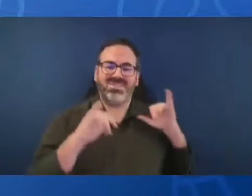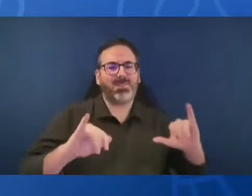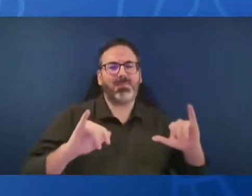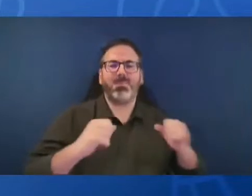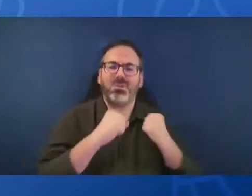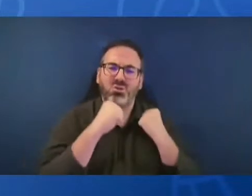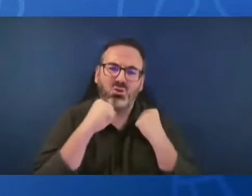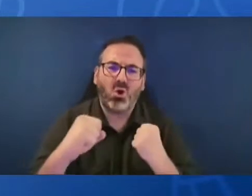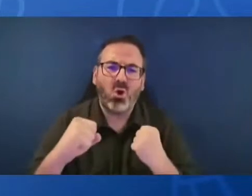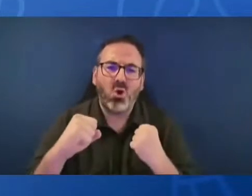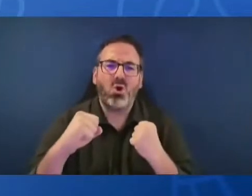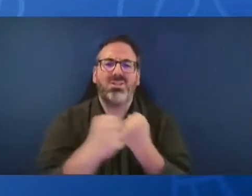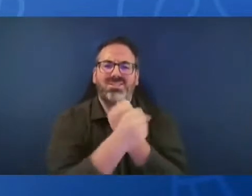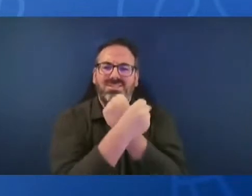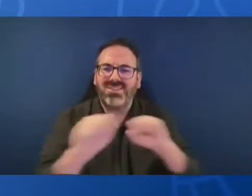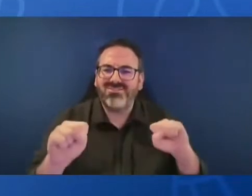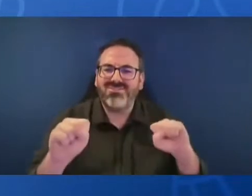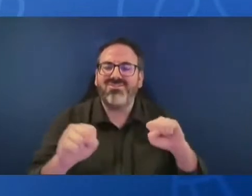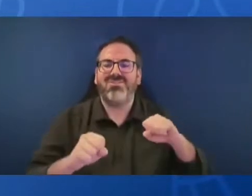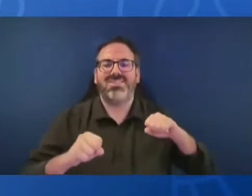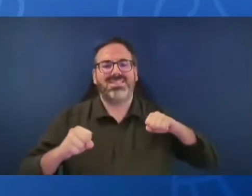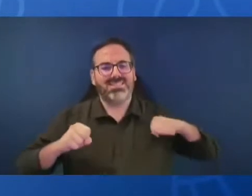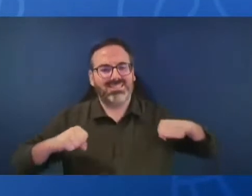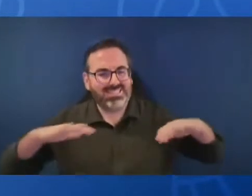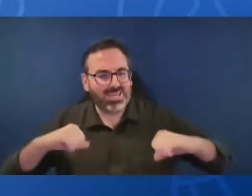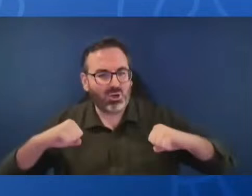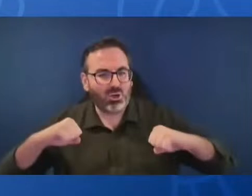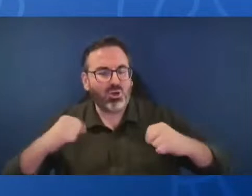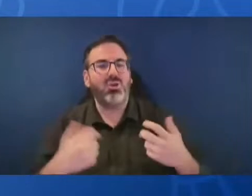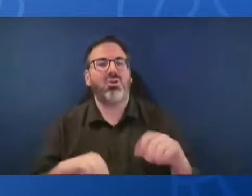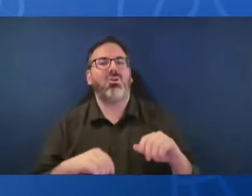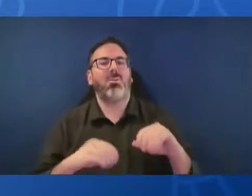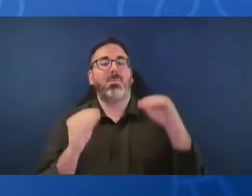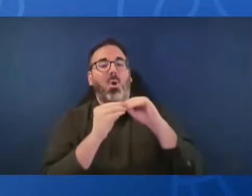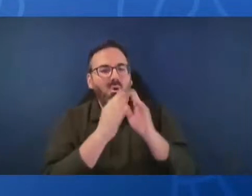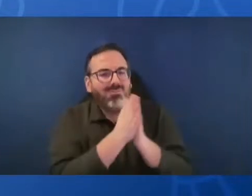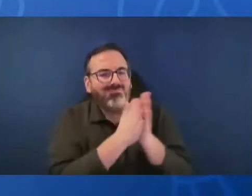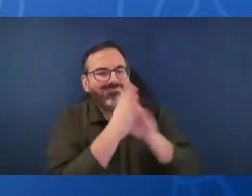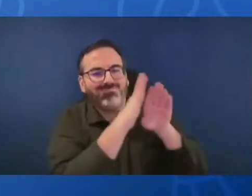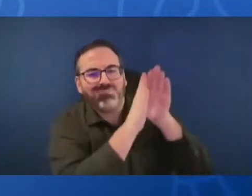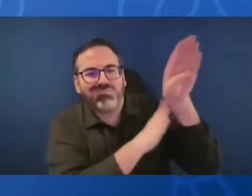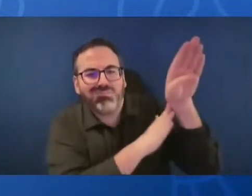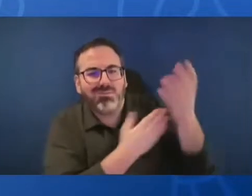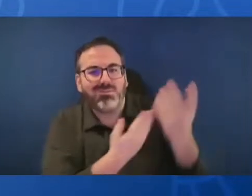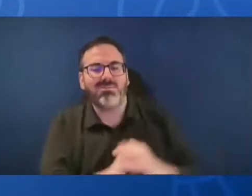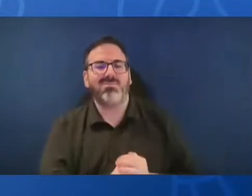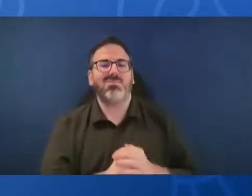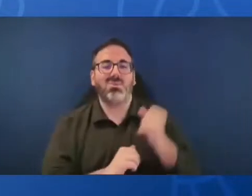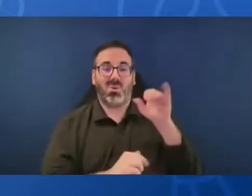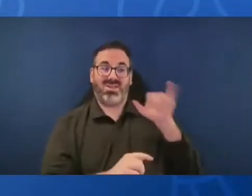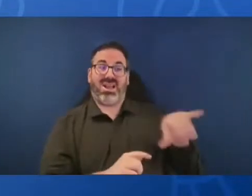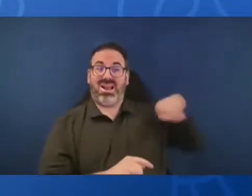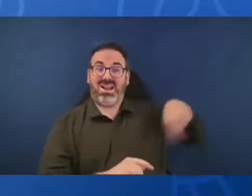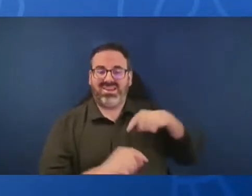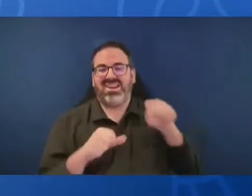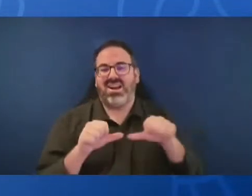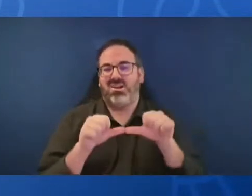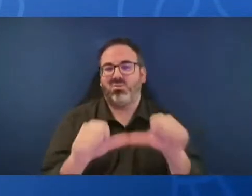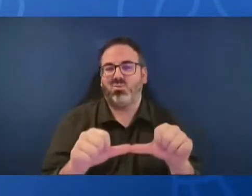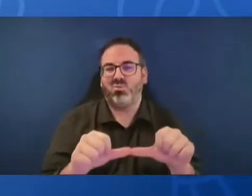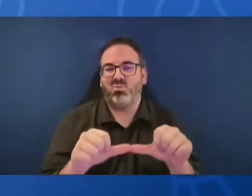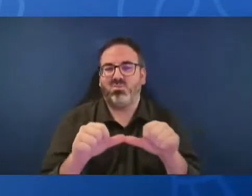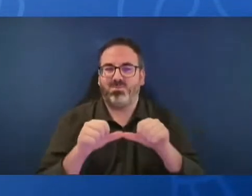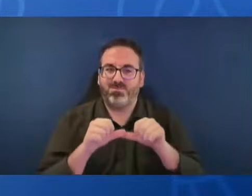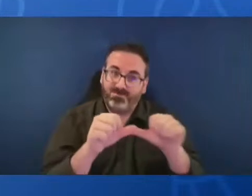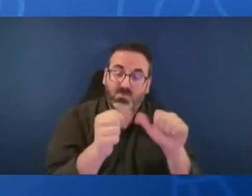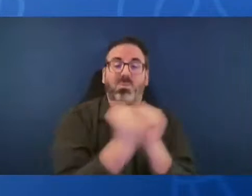to move through with foreign aid, with facilitating voices that normally other parts of the world would not hear. It is a